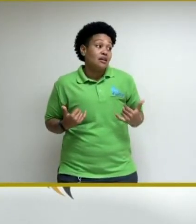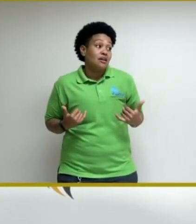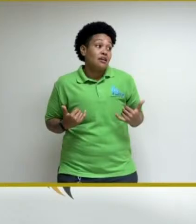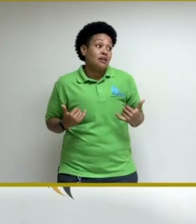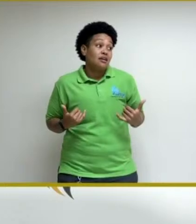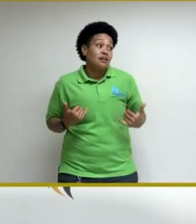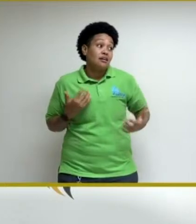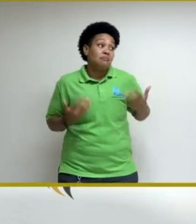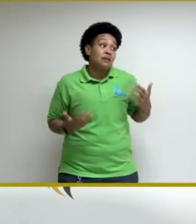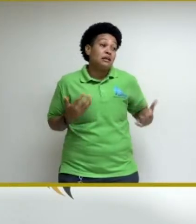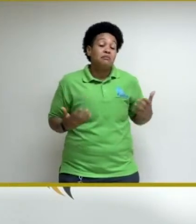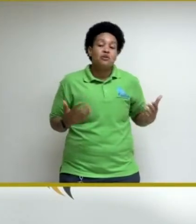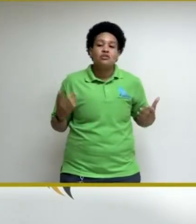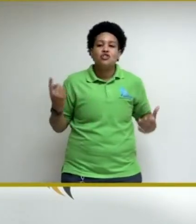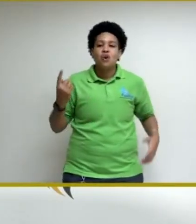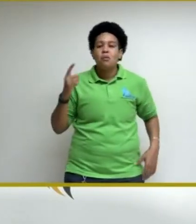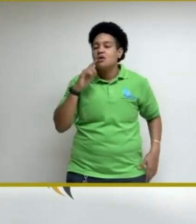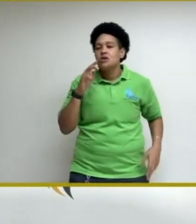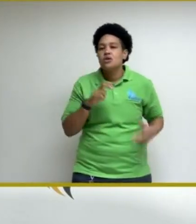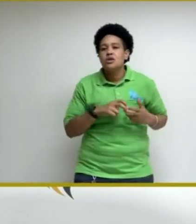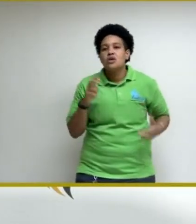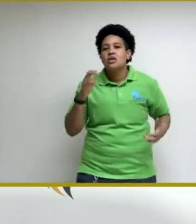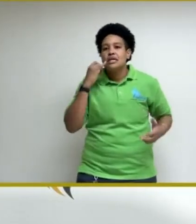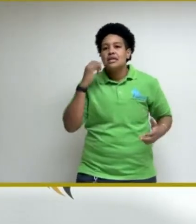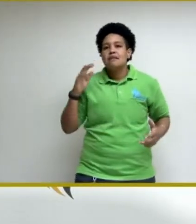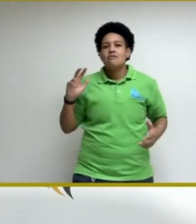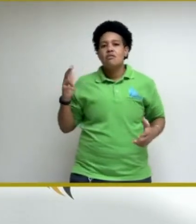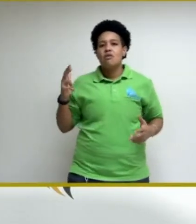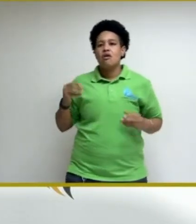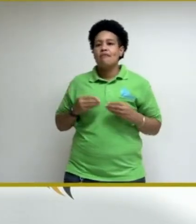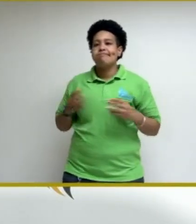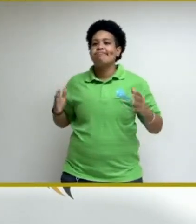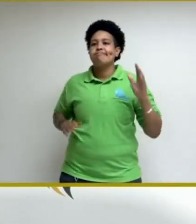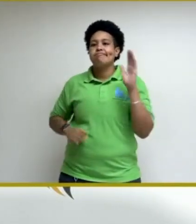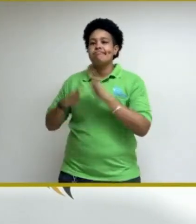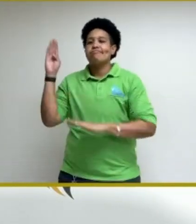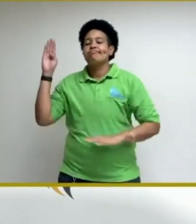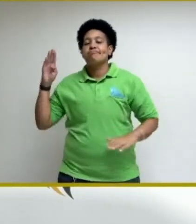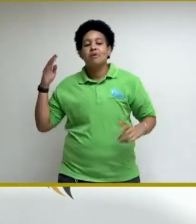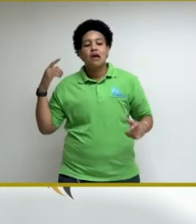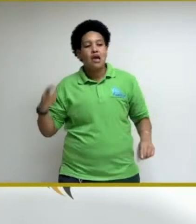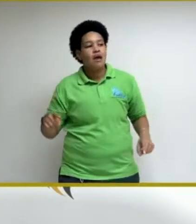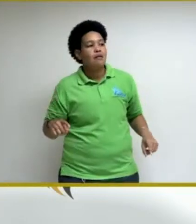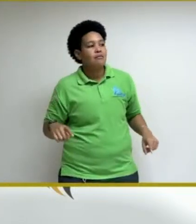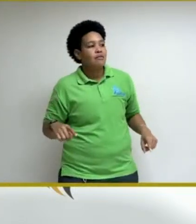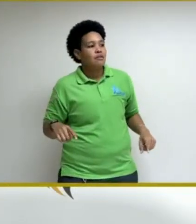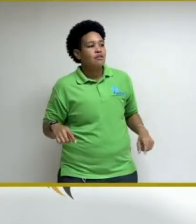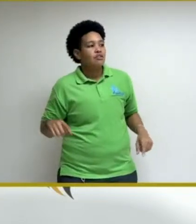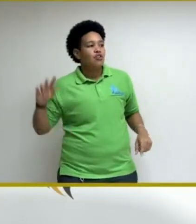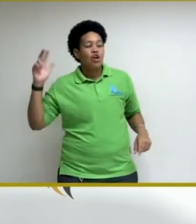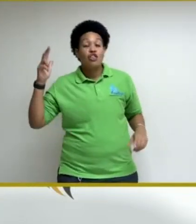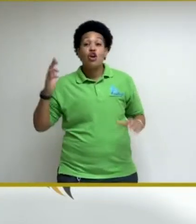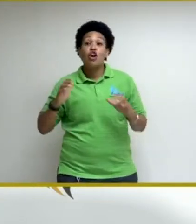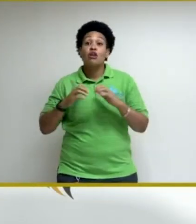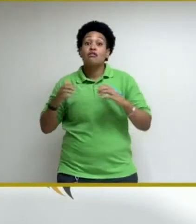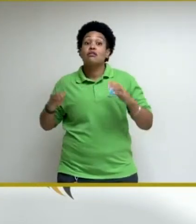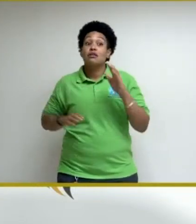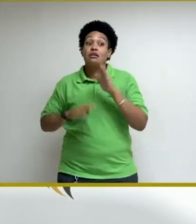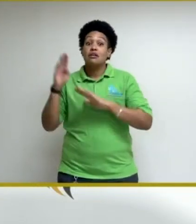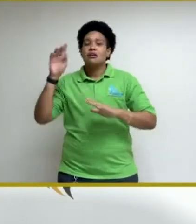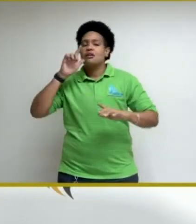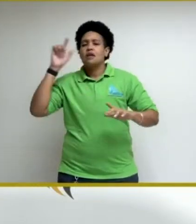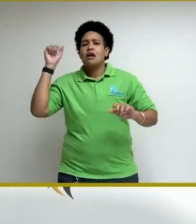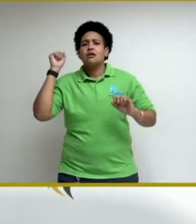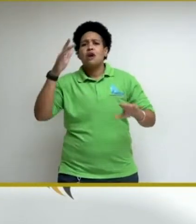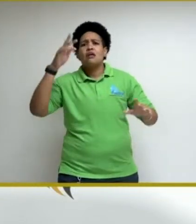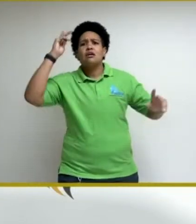somewhat alarming if we were to have a second surge. And as I said, it's not an attempt, a third surge. It's not an attempt